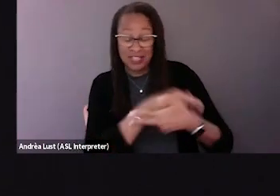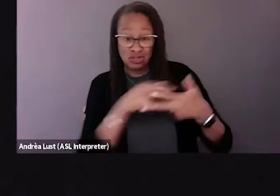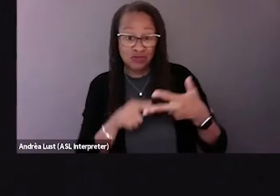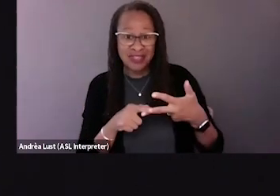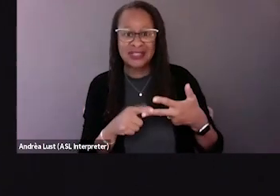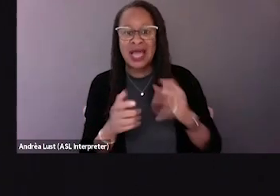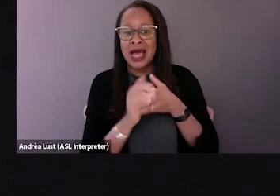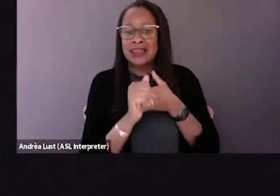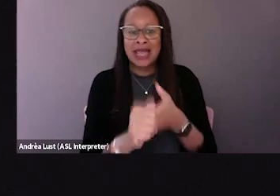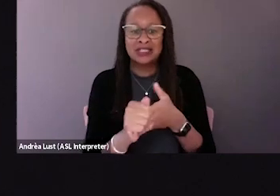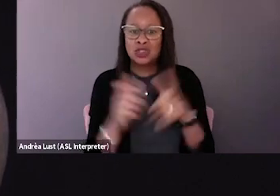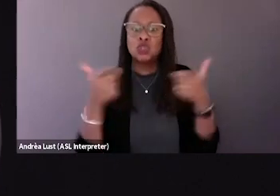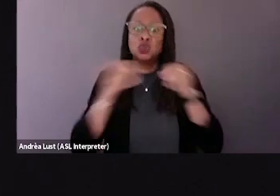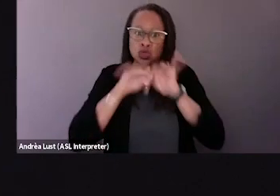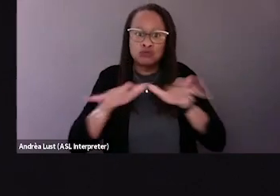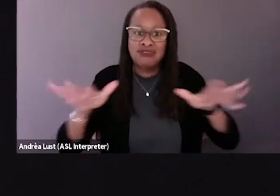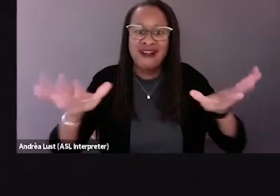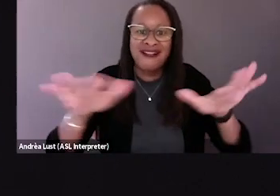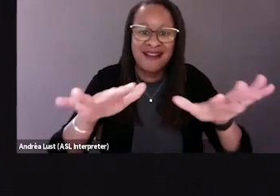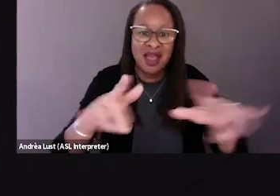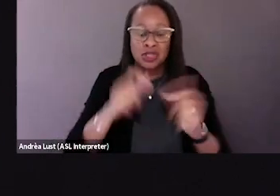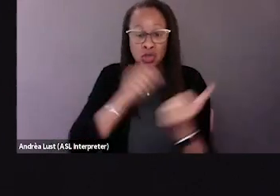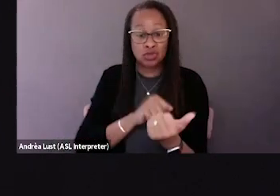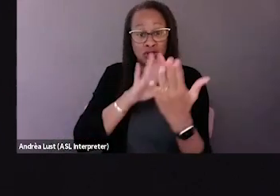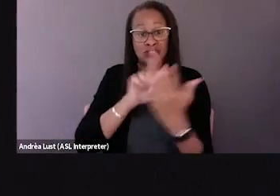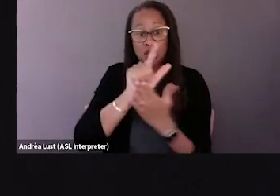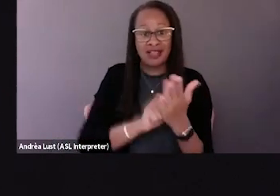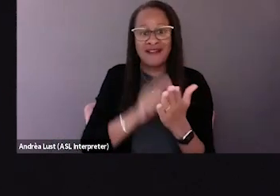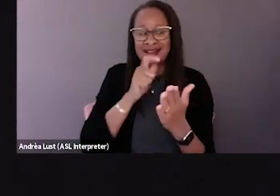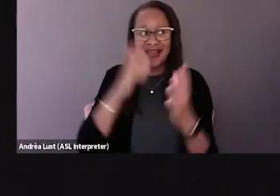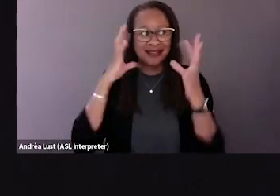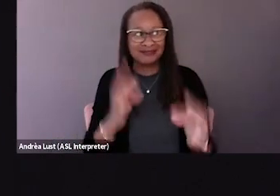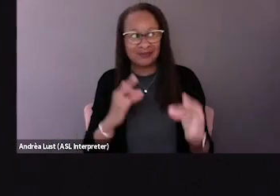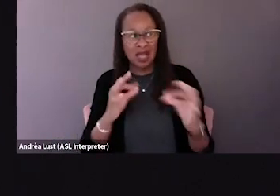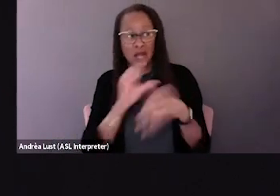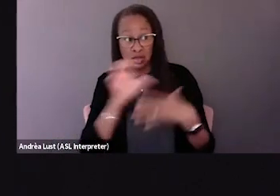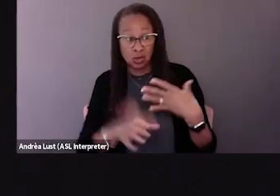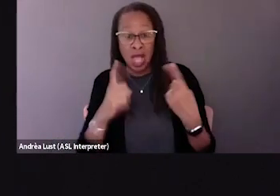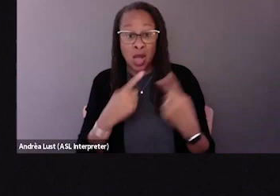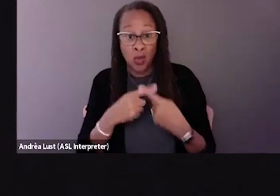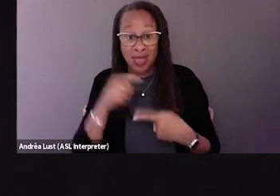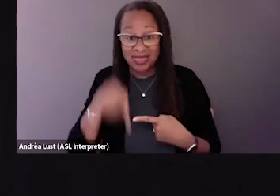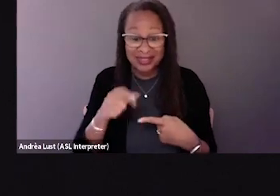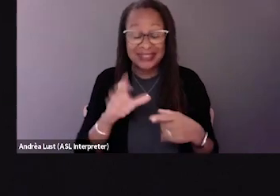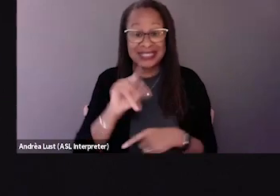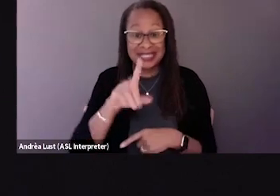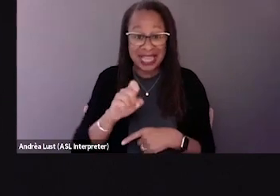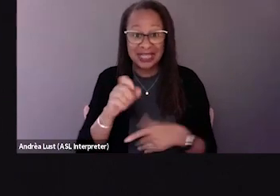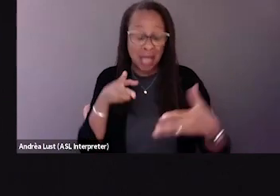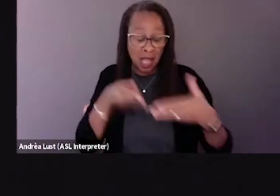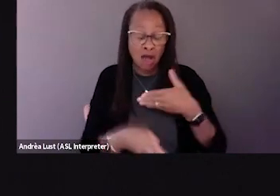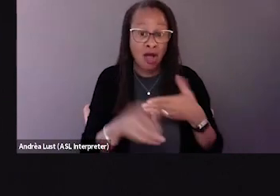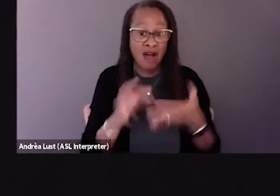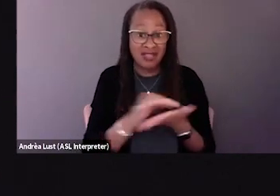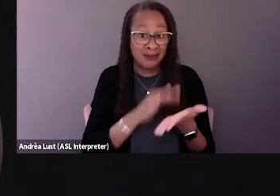to the massive spread. And to address the law of unintended consequences, once this case and others like it cut off the pill